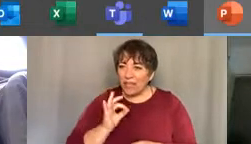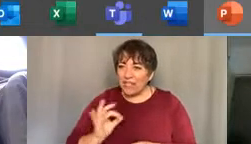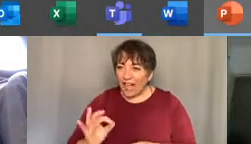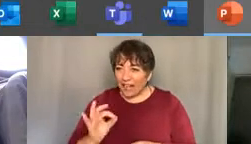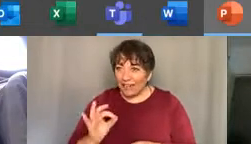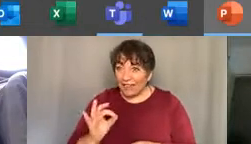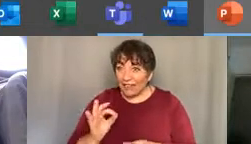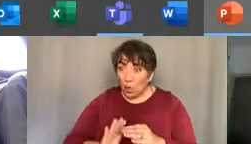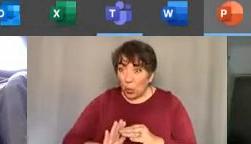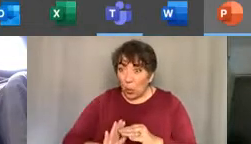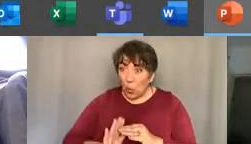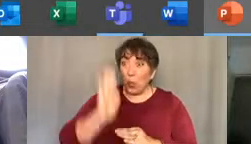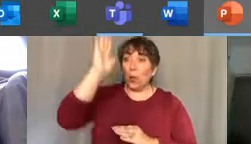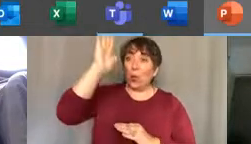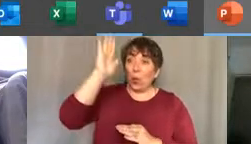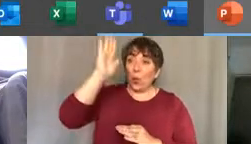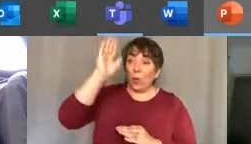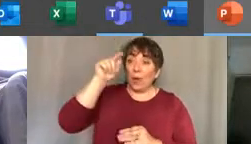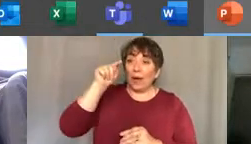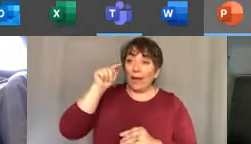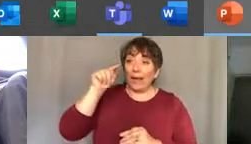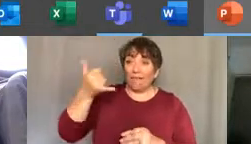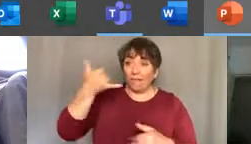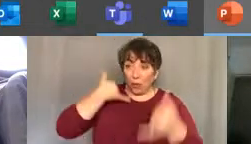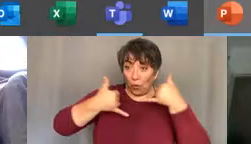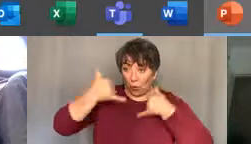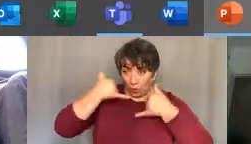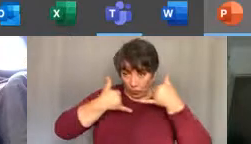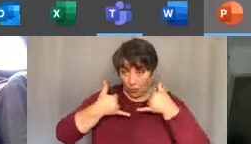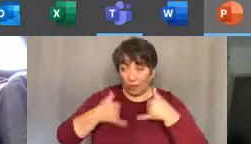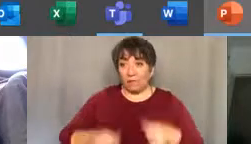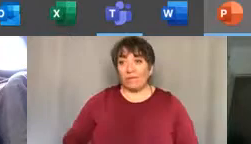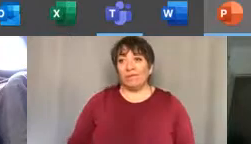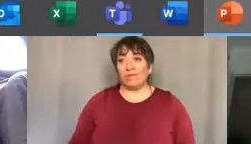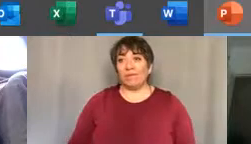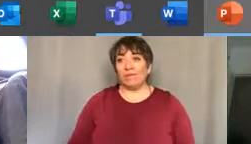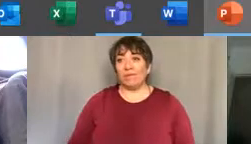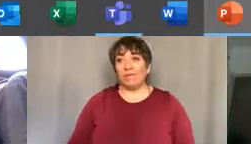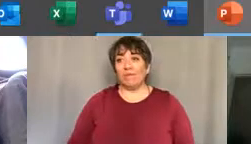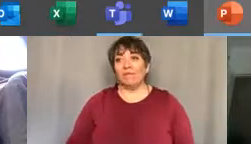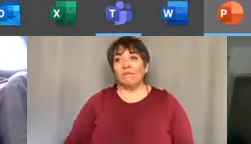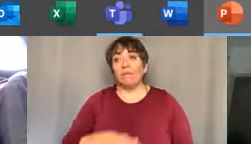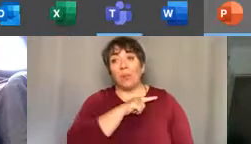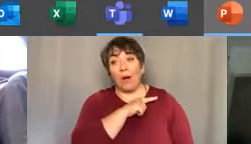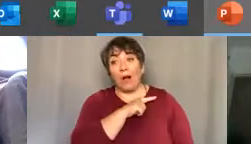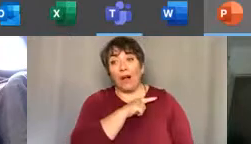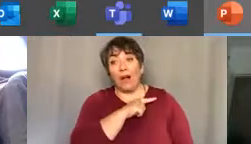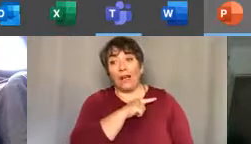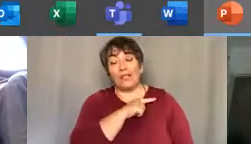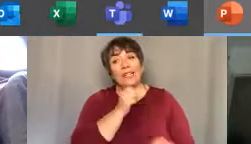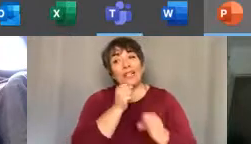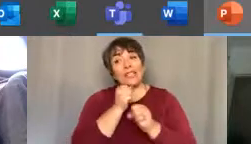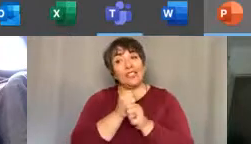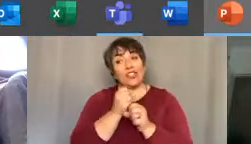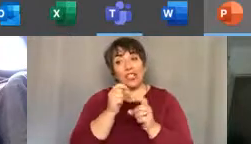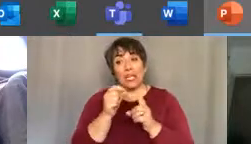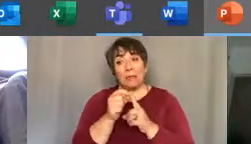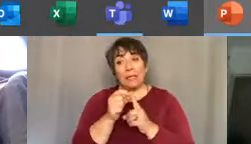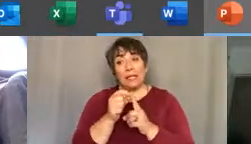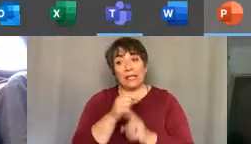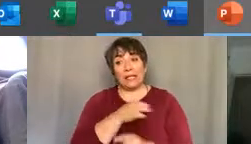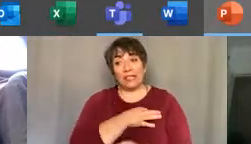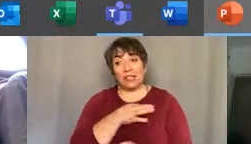against the prior year. And that was predominantly due to the GP surgeries under increasing pressure and